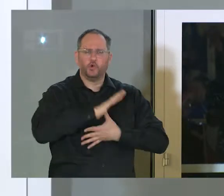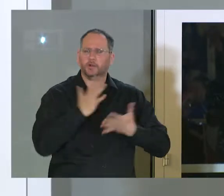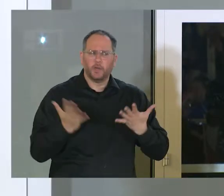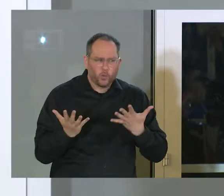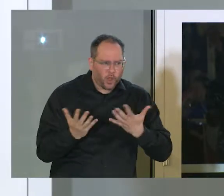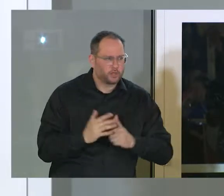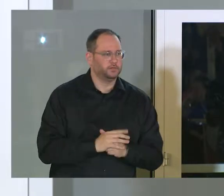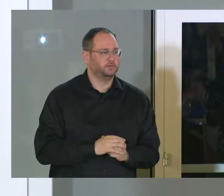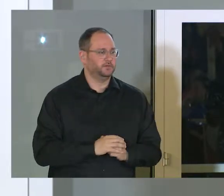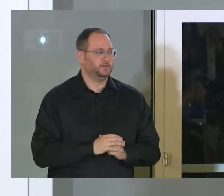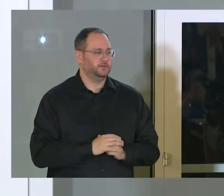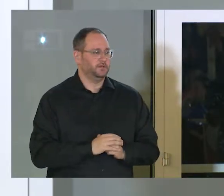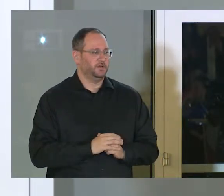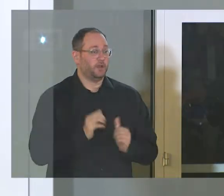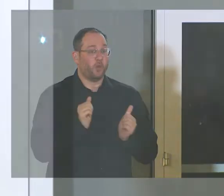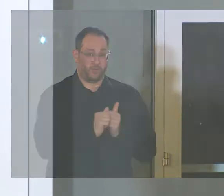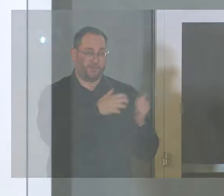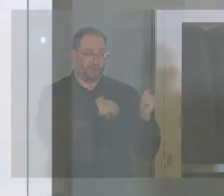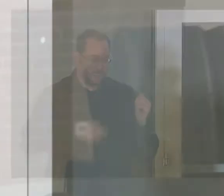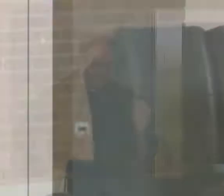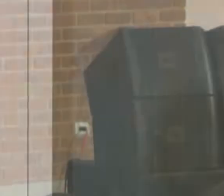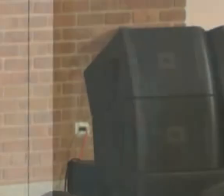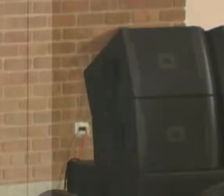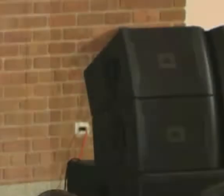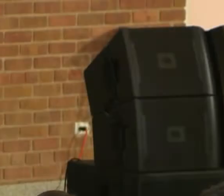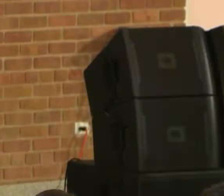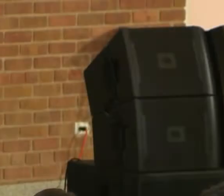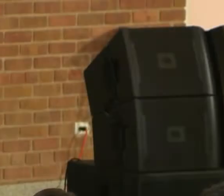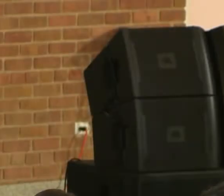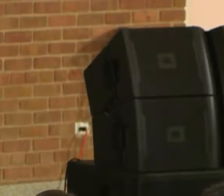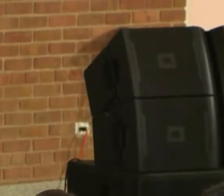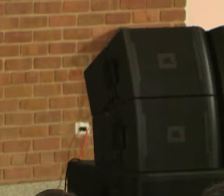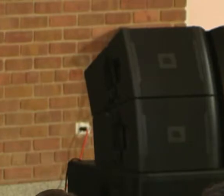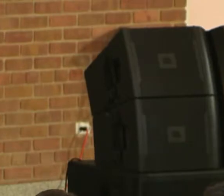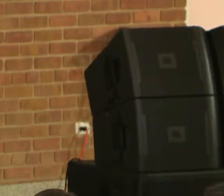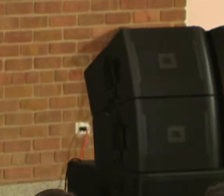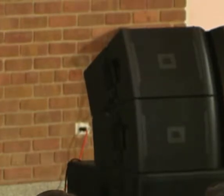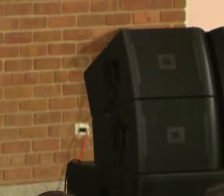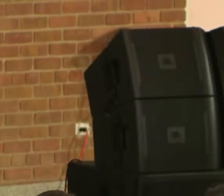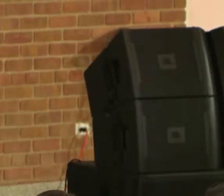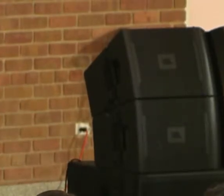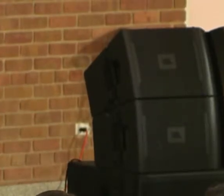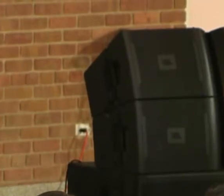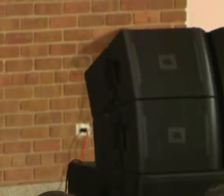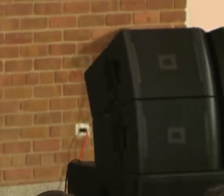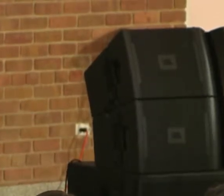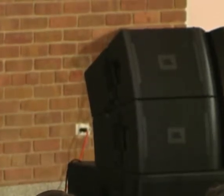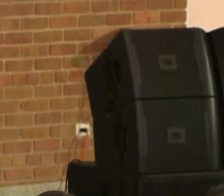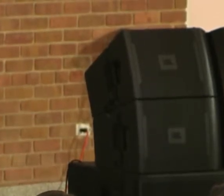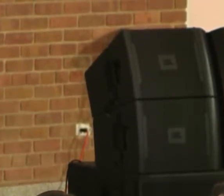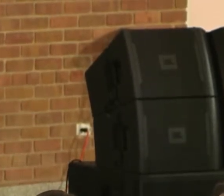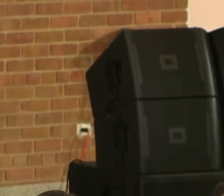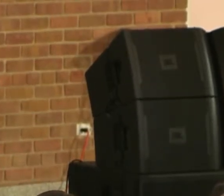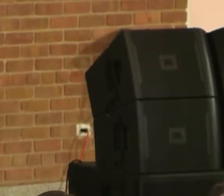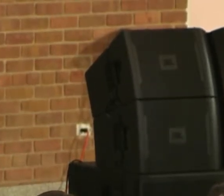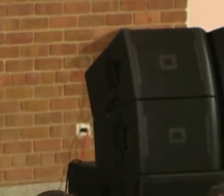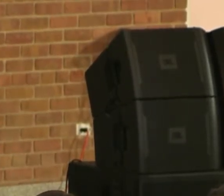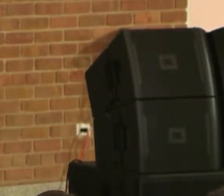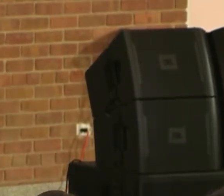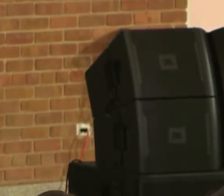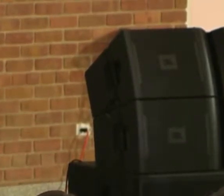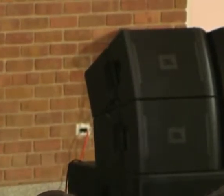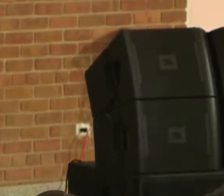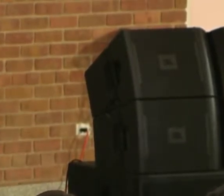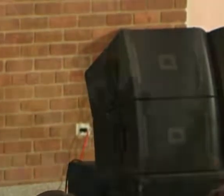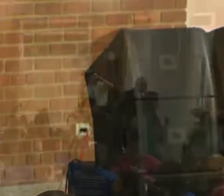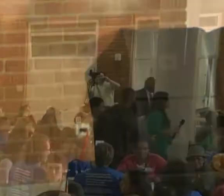more rounds around with the mayor and the administration officials. And we're asking for legal aid for DACA and